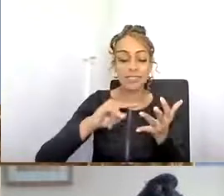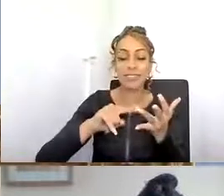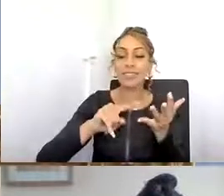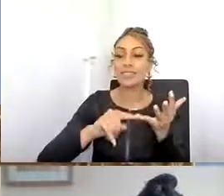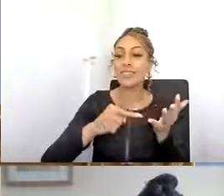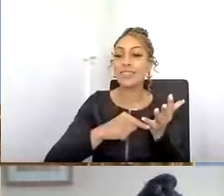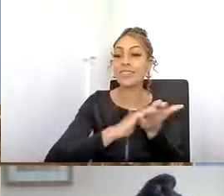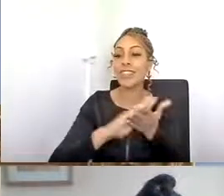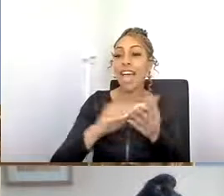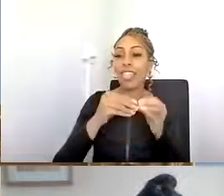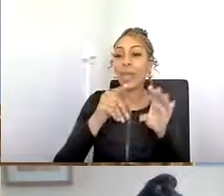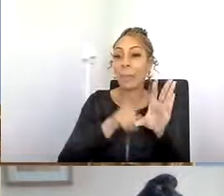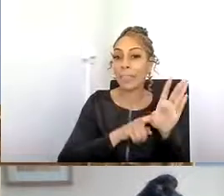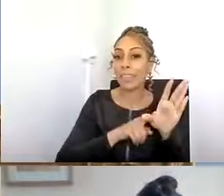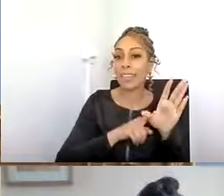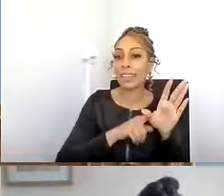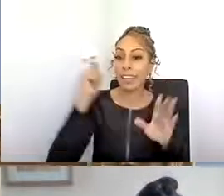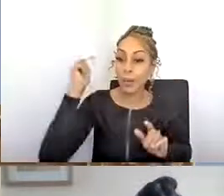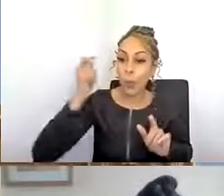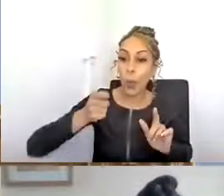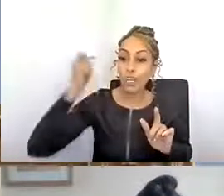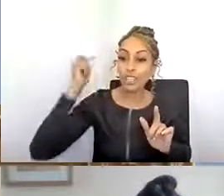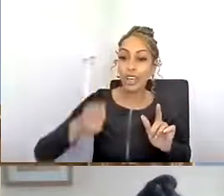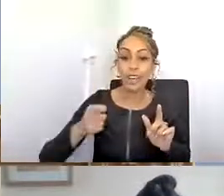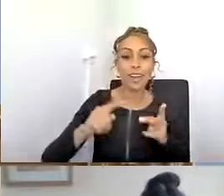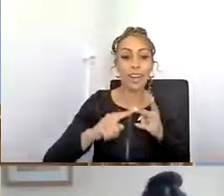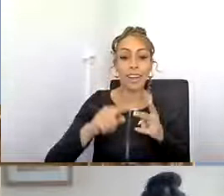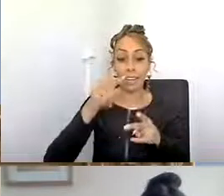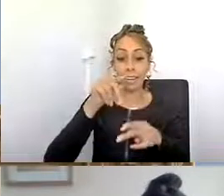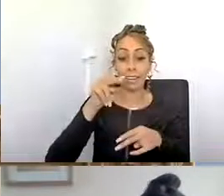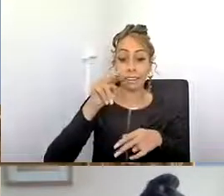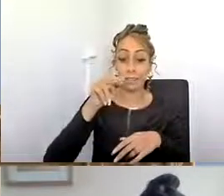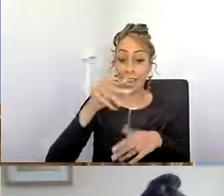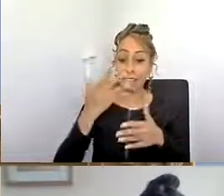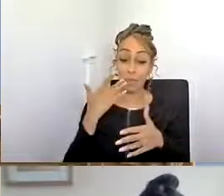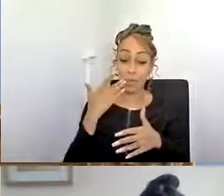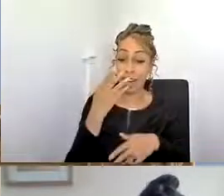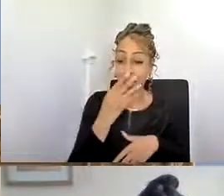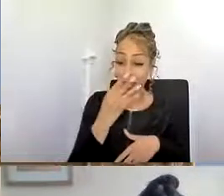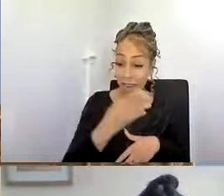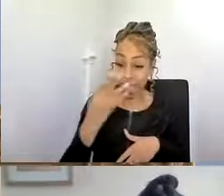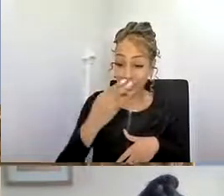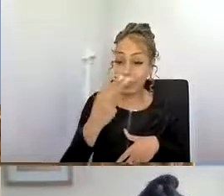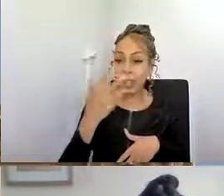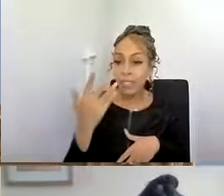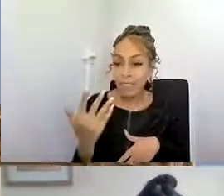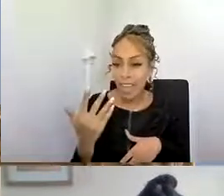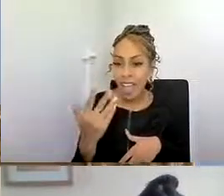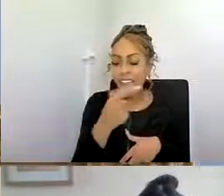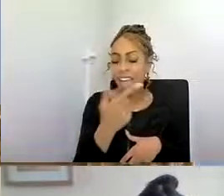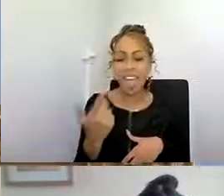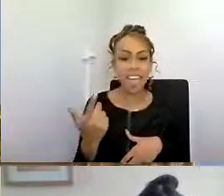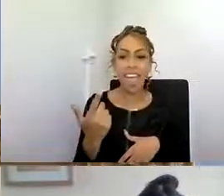It was painted, you can see up at the date, on around 1925. And it's really sort of coincidence